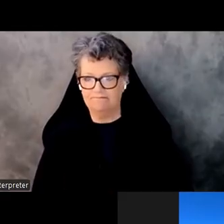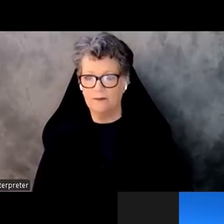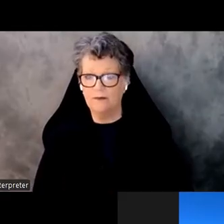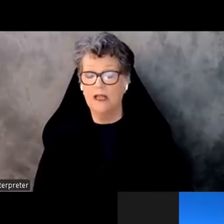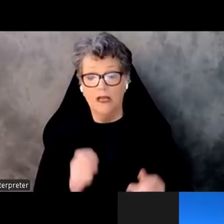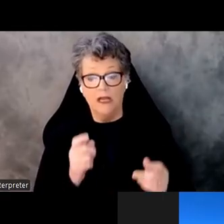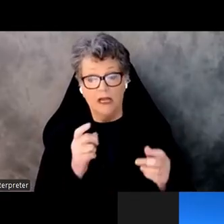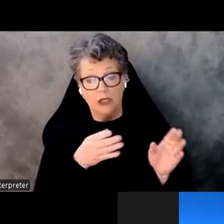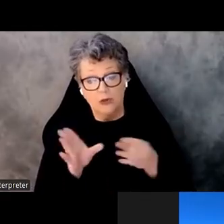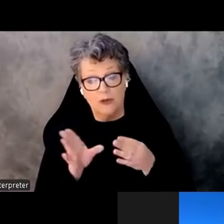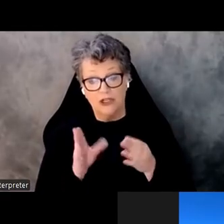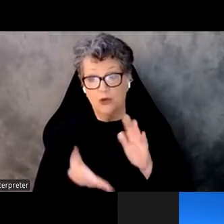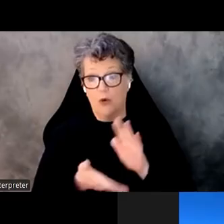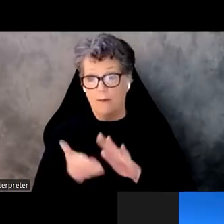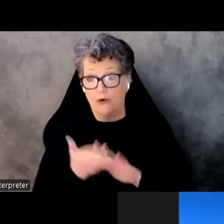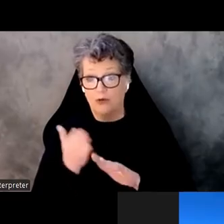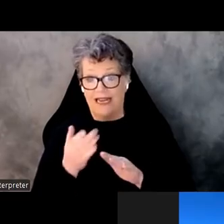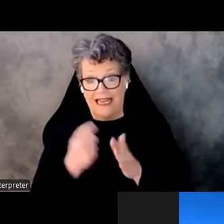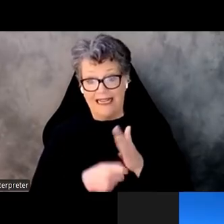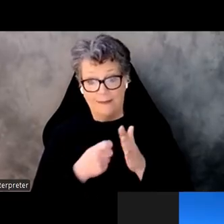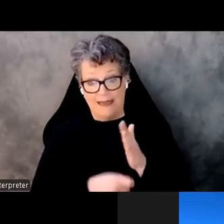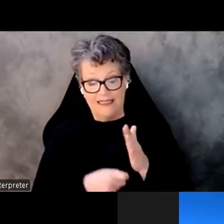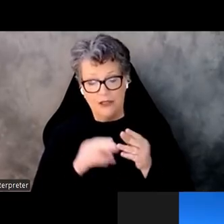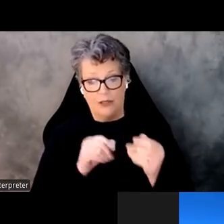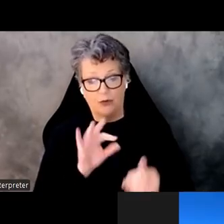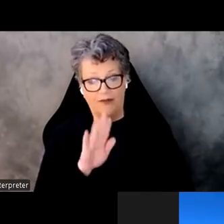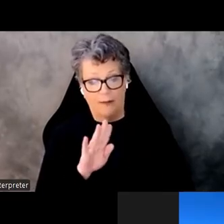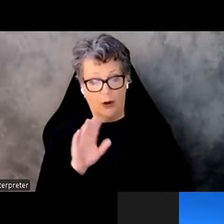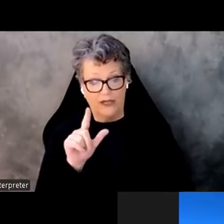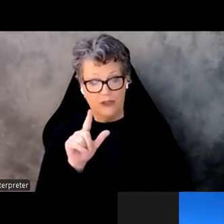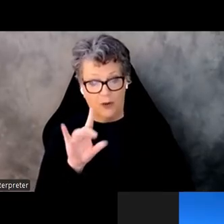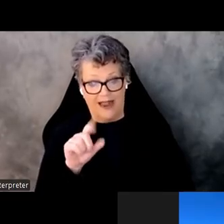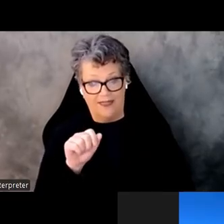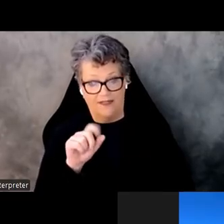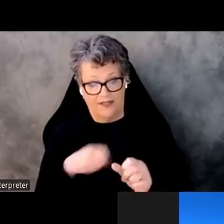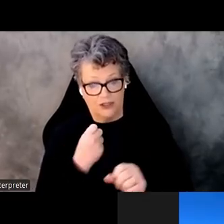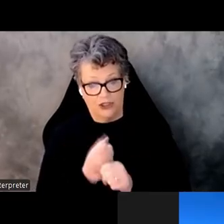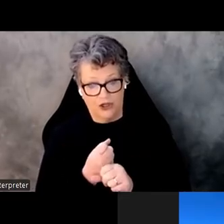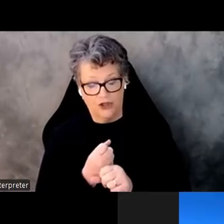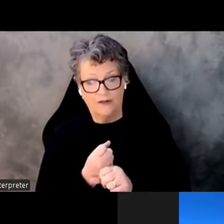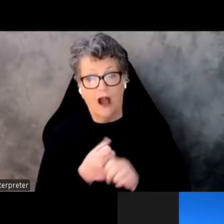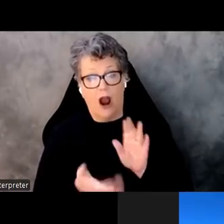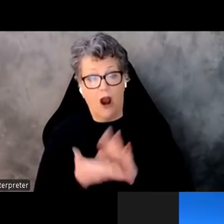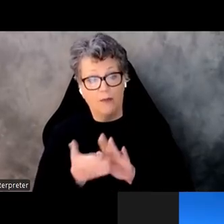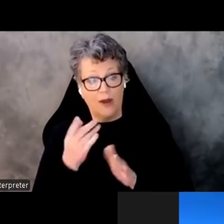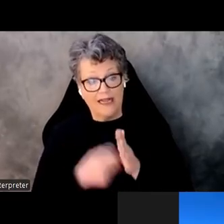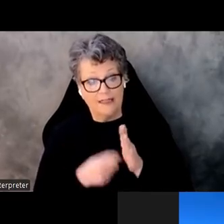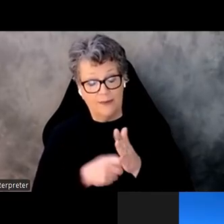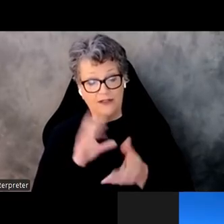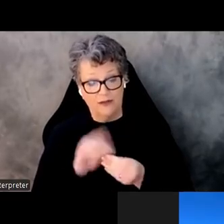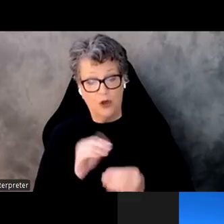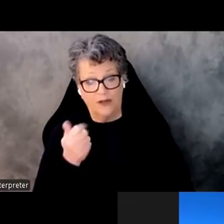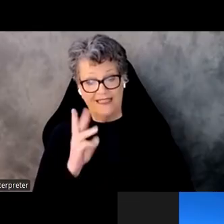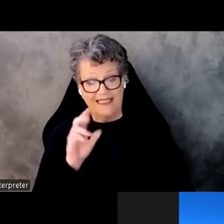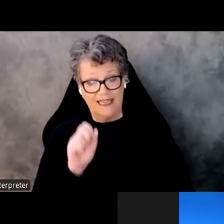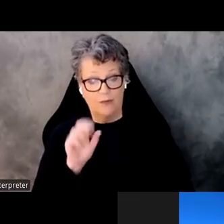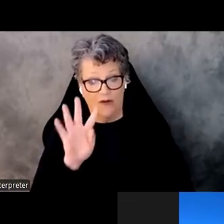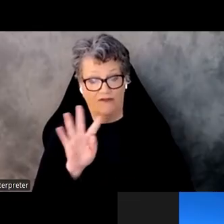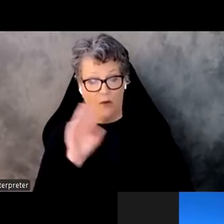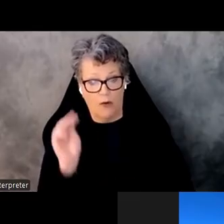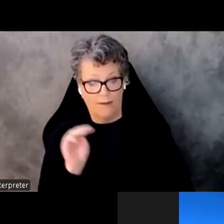Switching gears here to our operating expenses, through February 28th of this year, our operating expenses have totaled $16.4